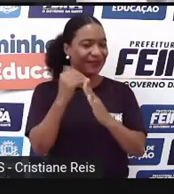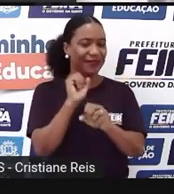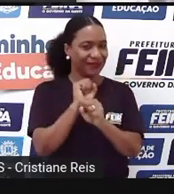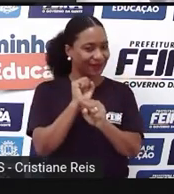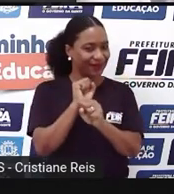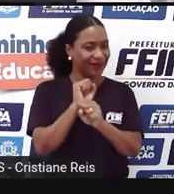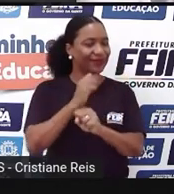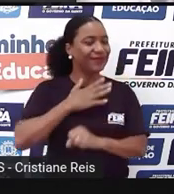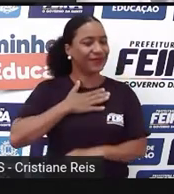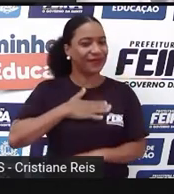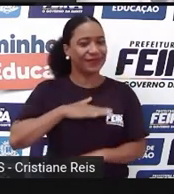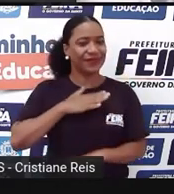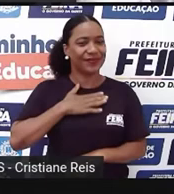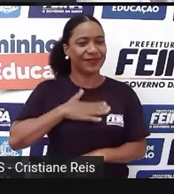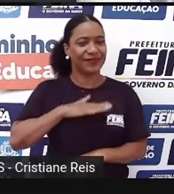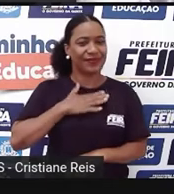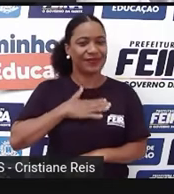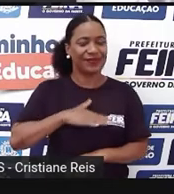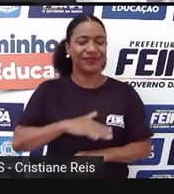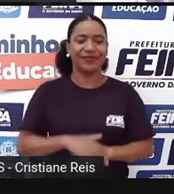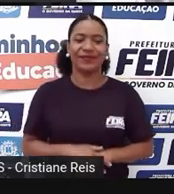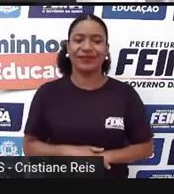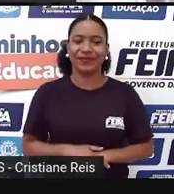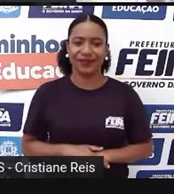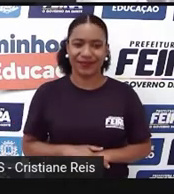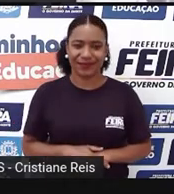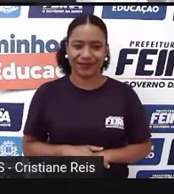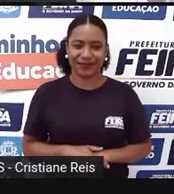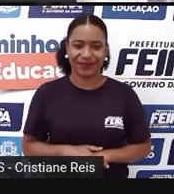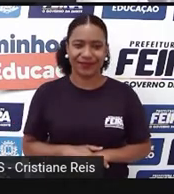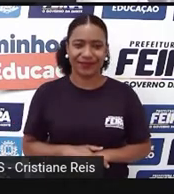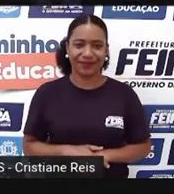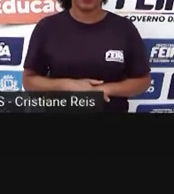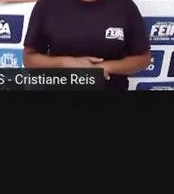moment, please. Só um minutinho. Por favor.